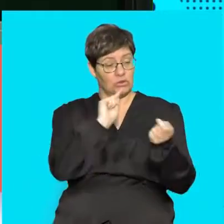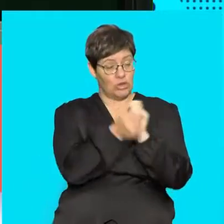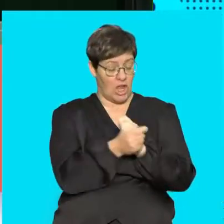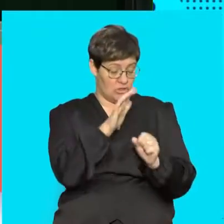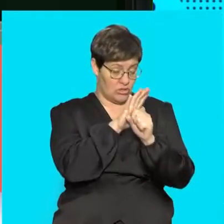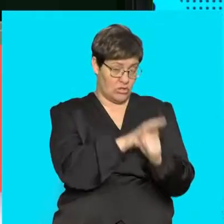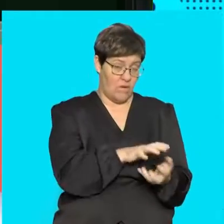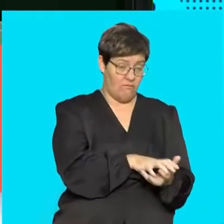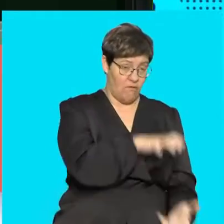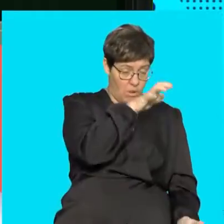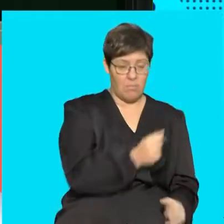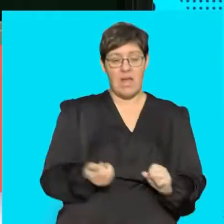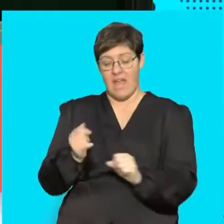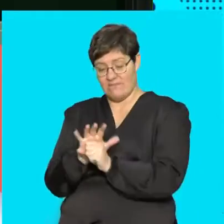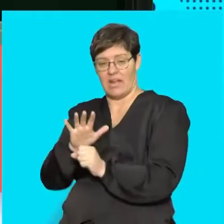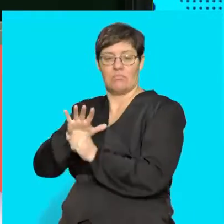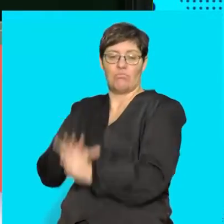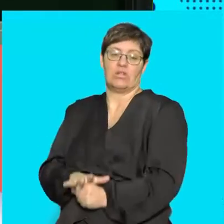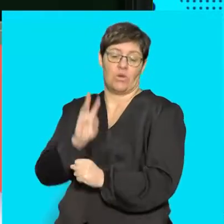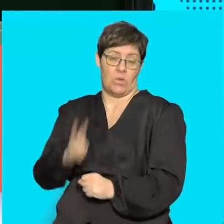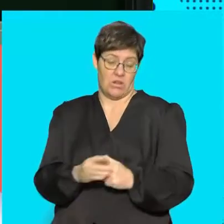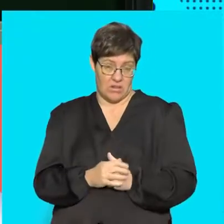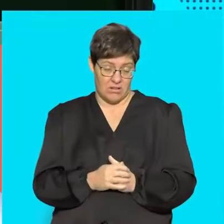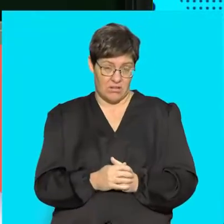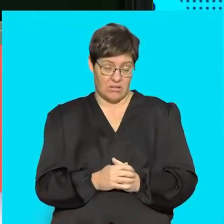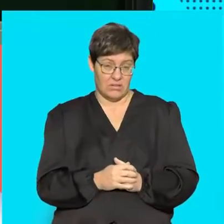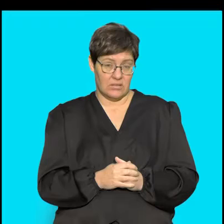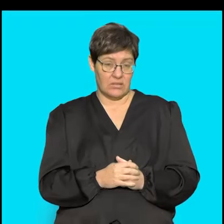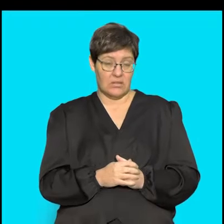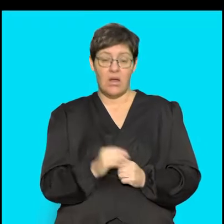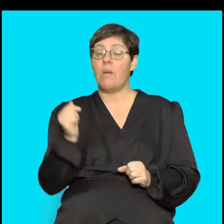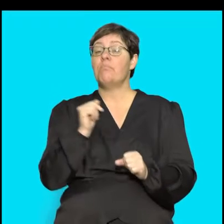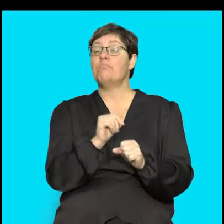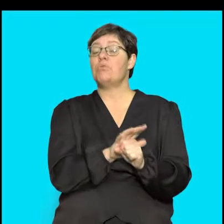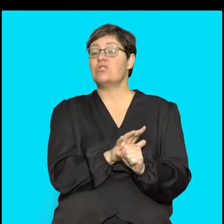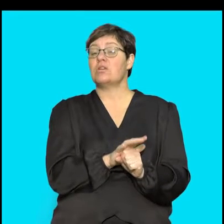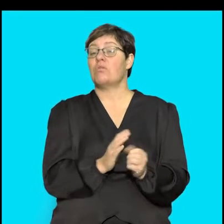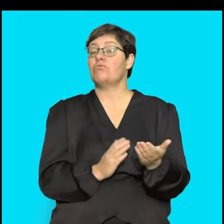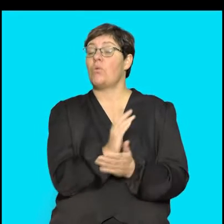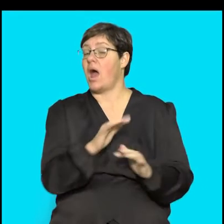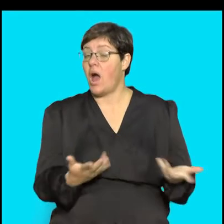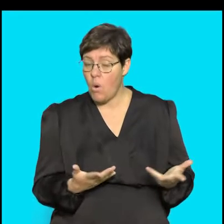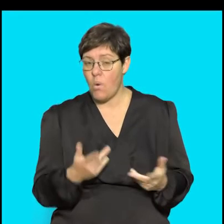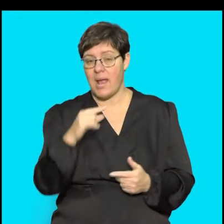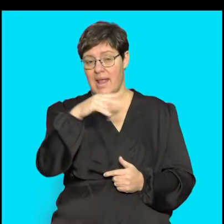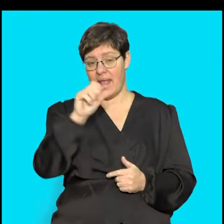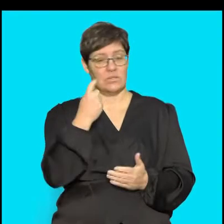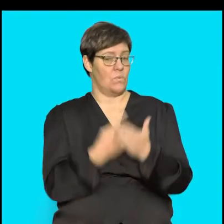a change in volume, it will affect our pressure. Pressure can only be affected in